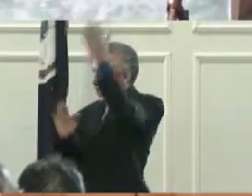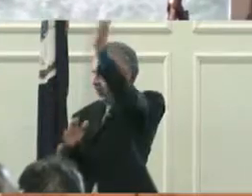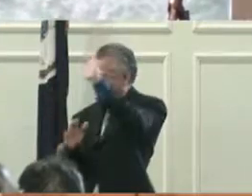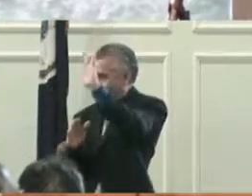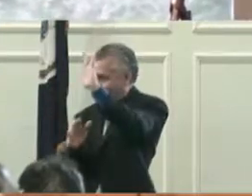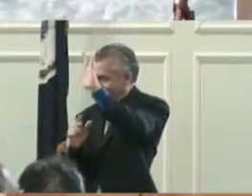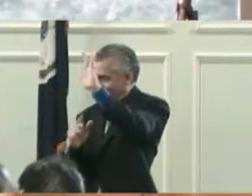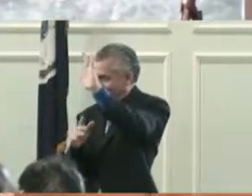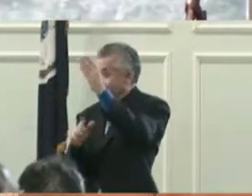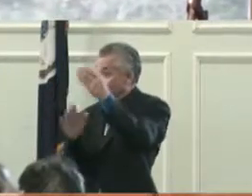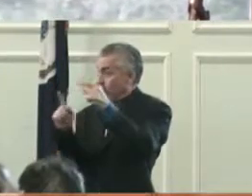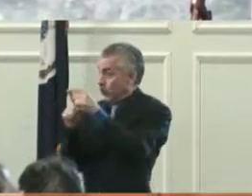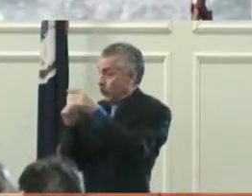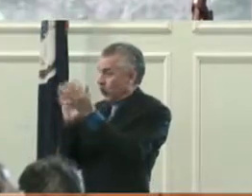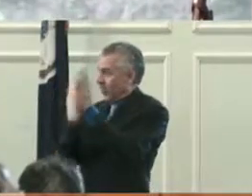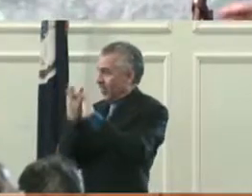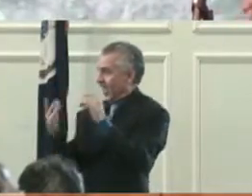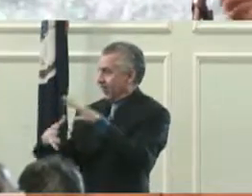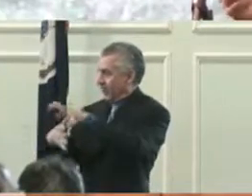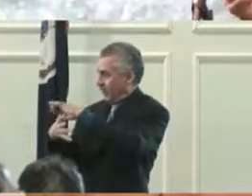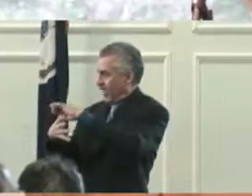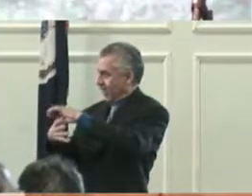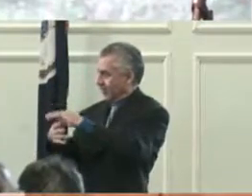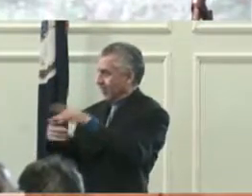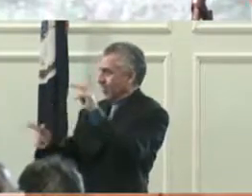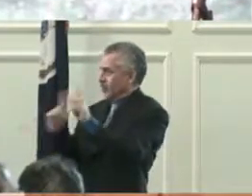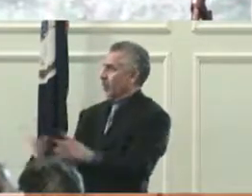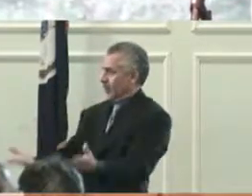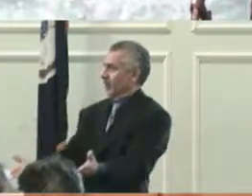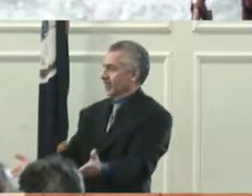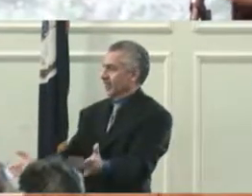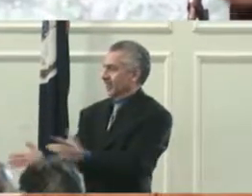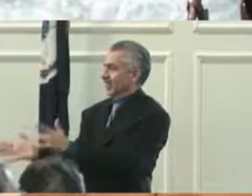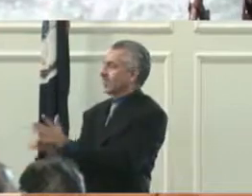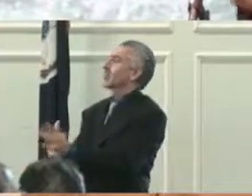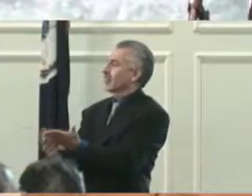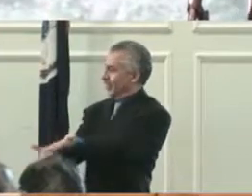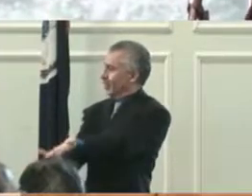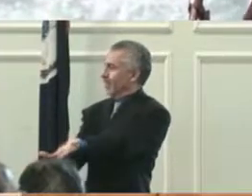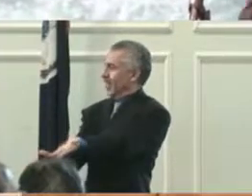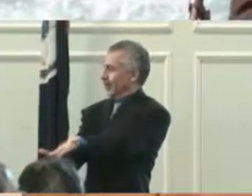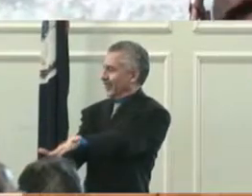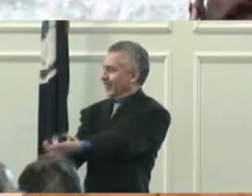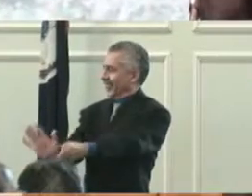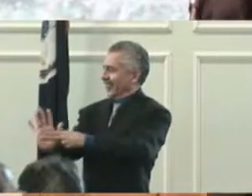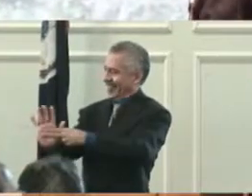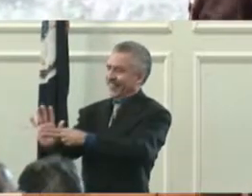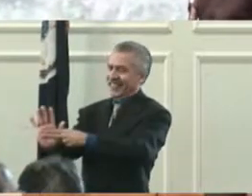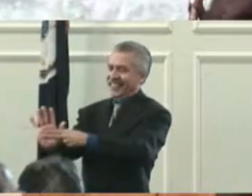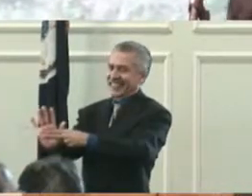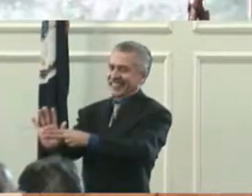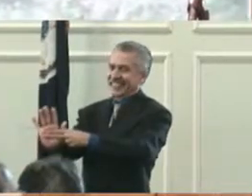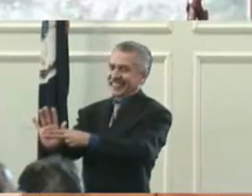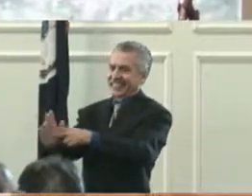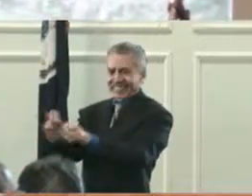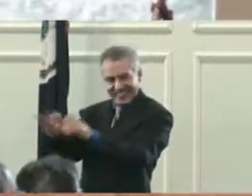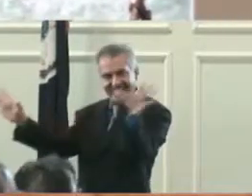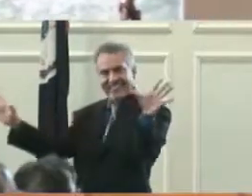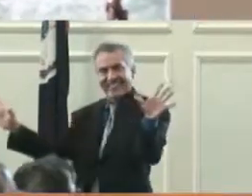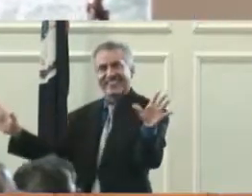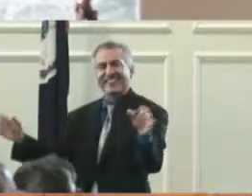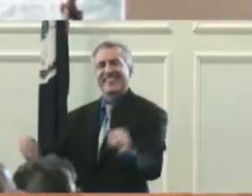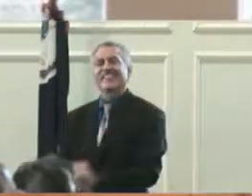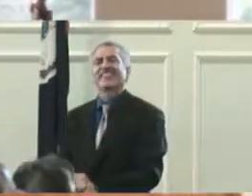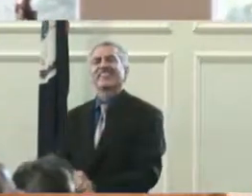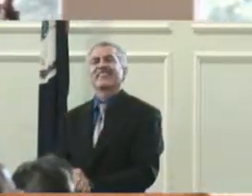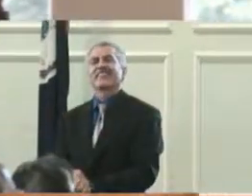verse 14. So this refers to none other than Jesus Christ himself. And the Bible